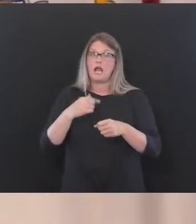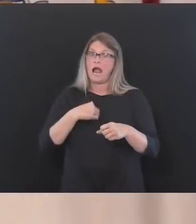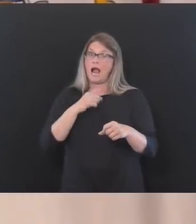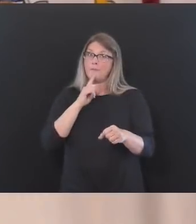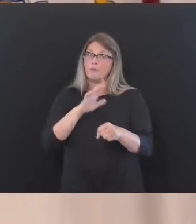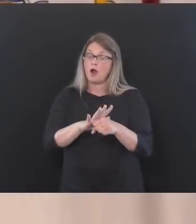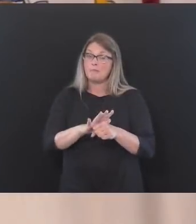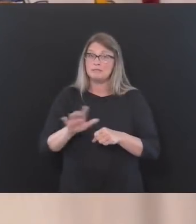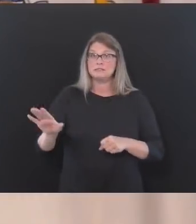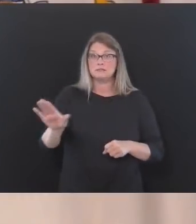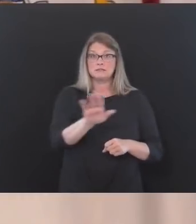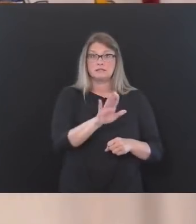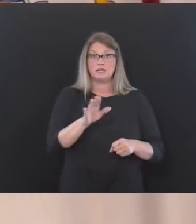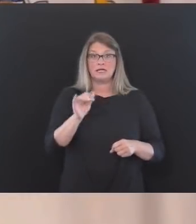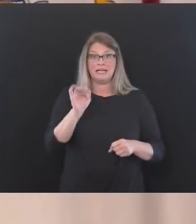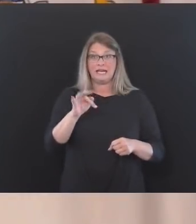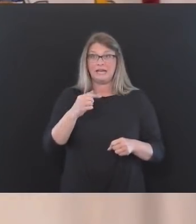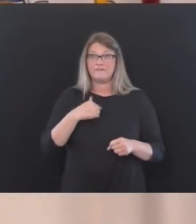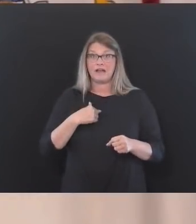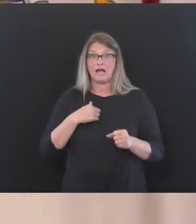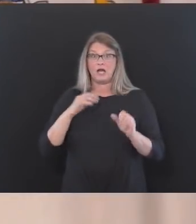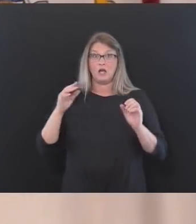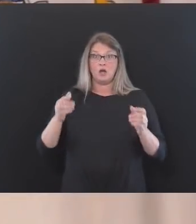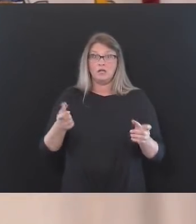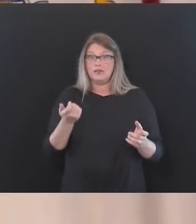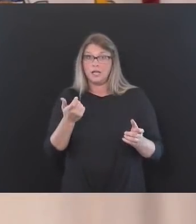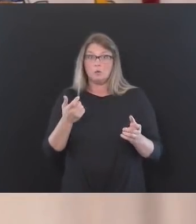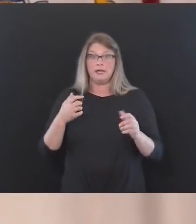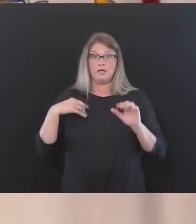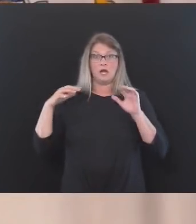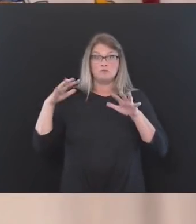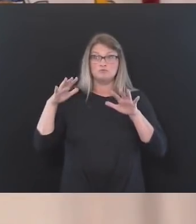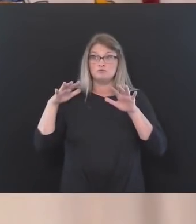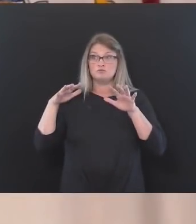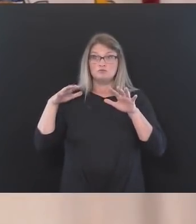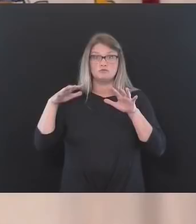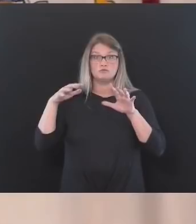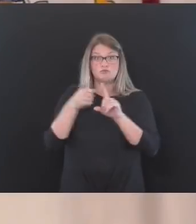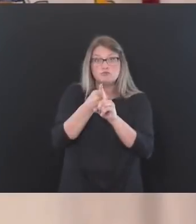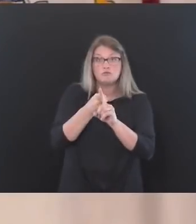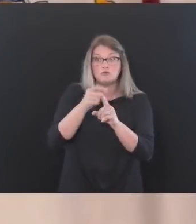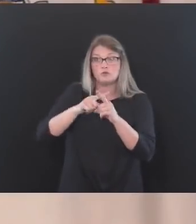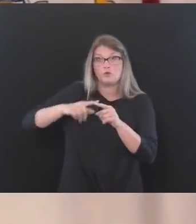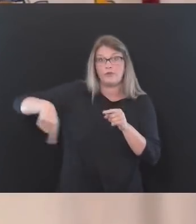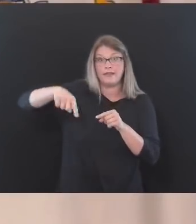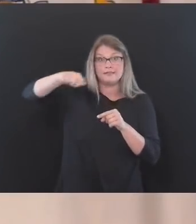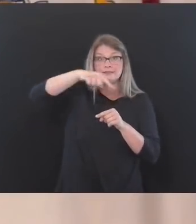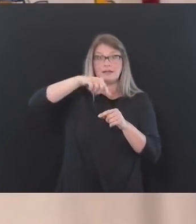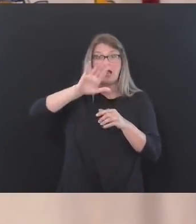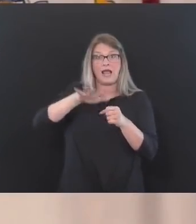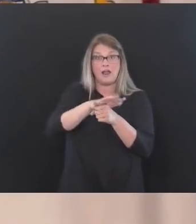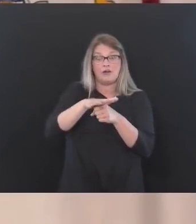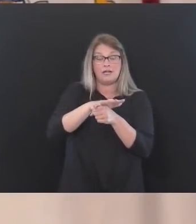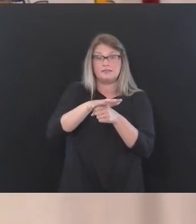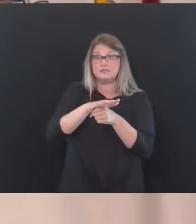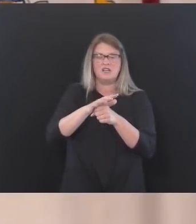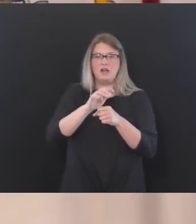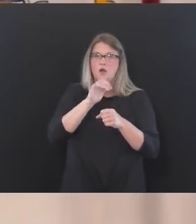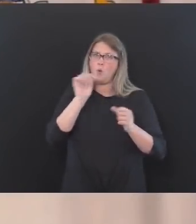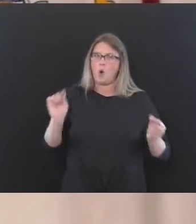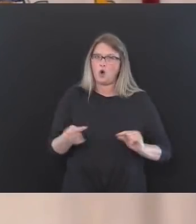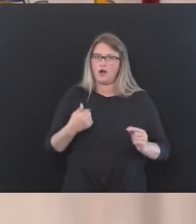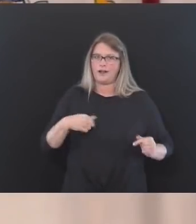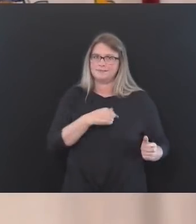overreaction will never hurt us. It may inconvenience us, but it will never hurt us. And the ability to save one life